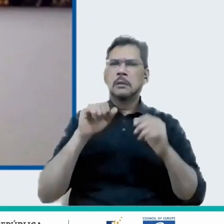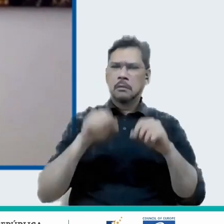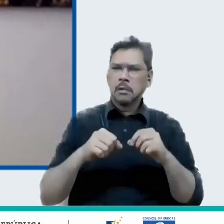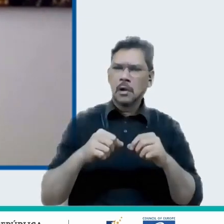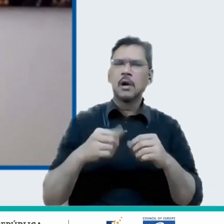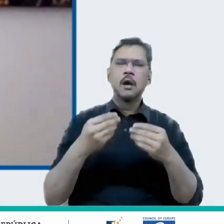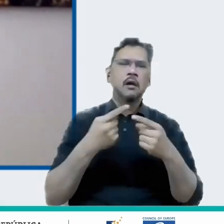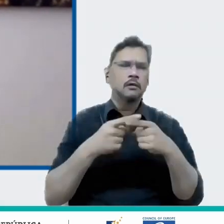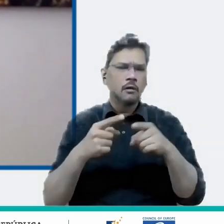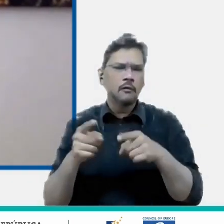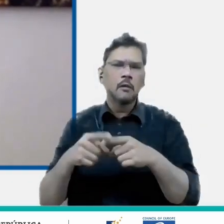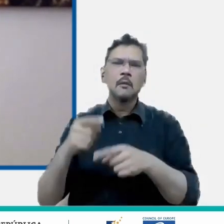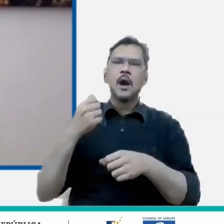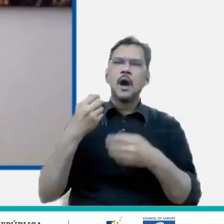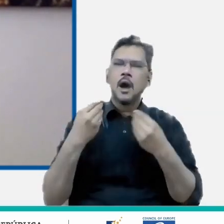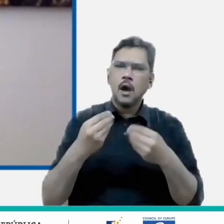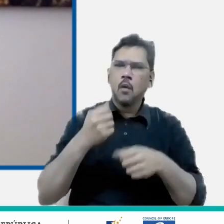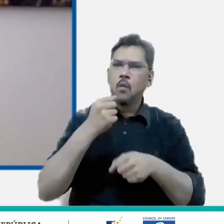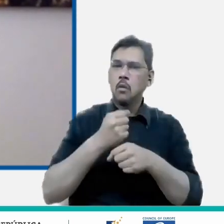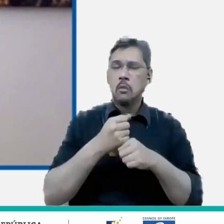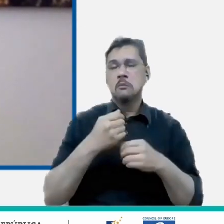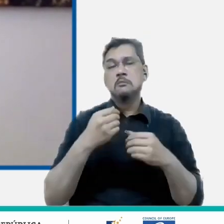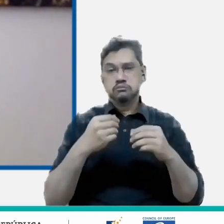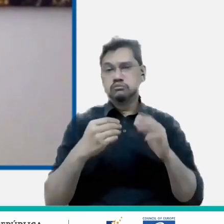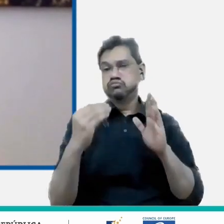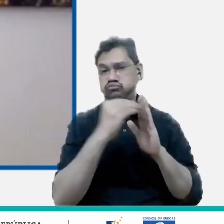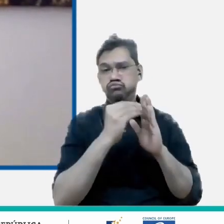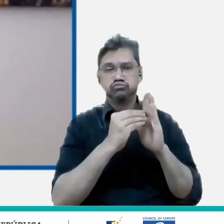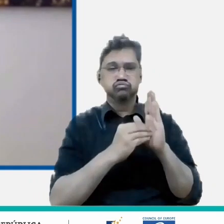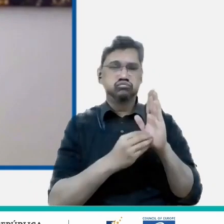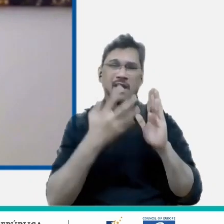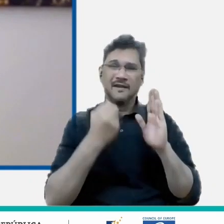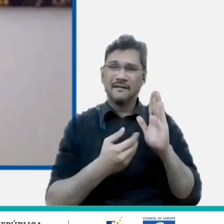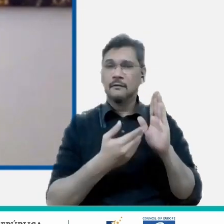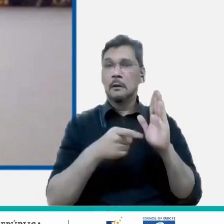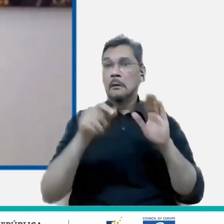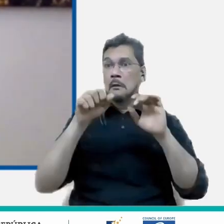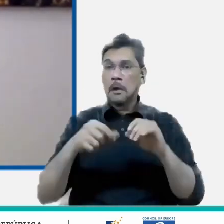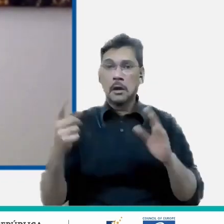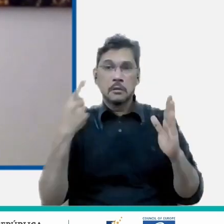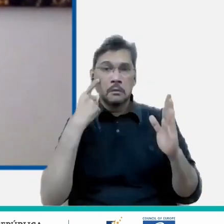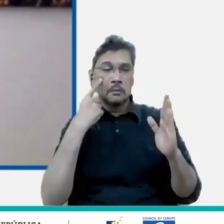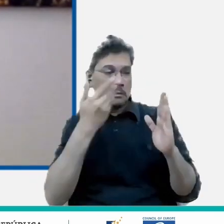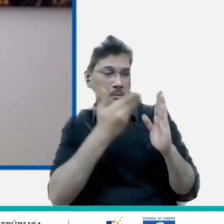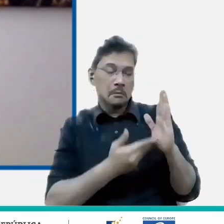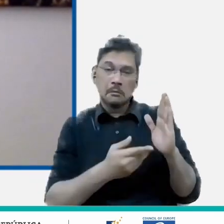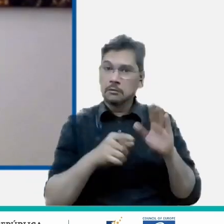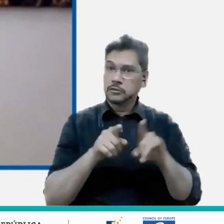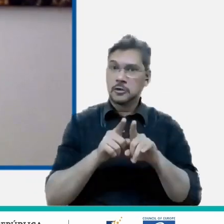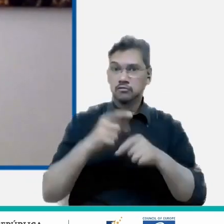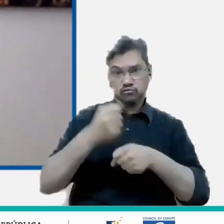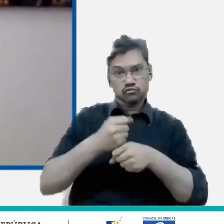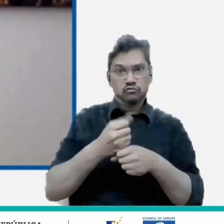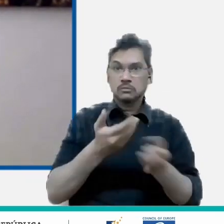electronic booth of this forum, where you will get the information on this project and ready-to-use tools. In this project,